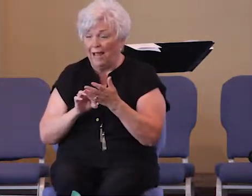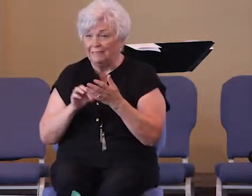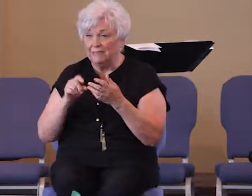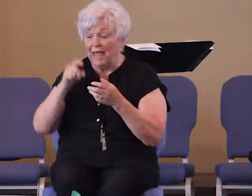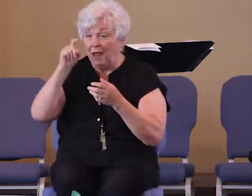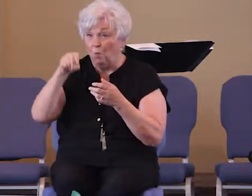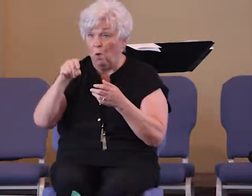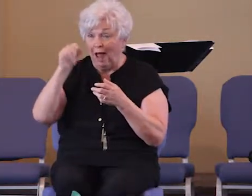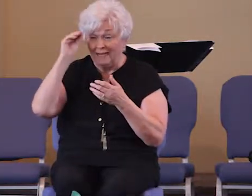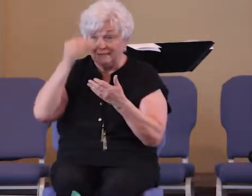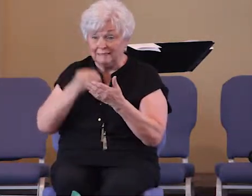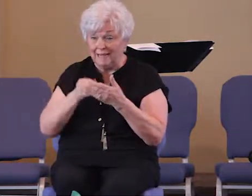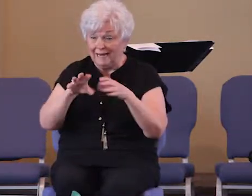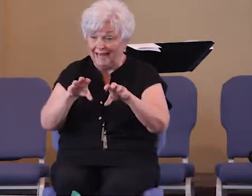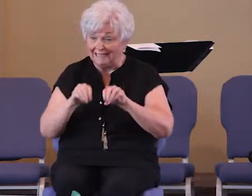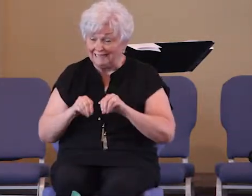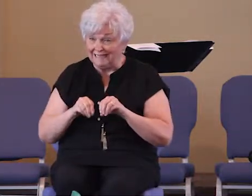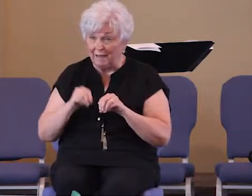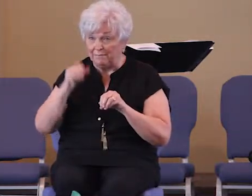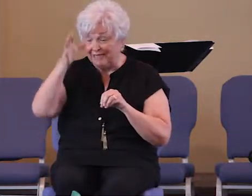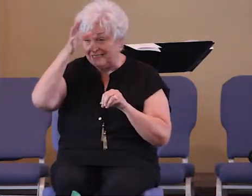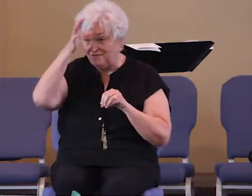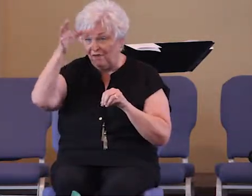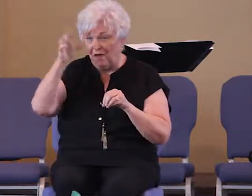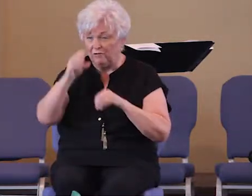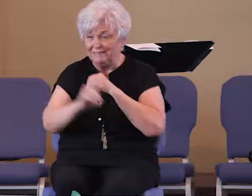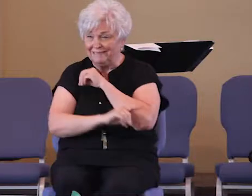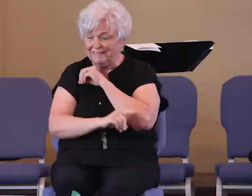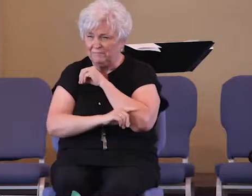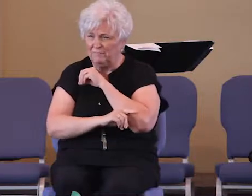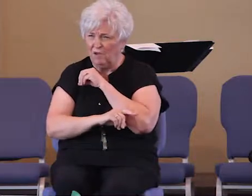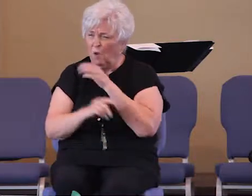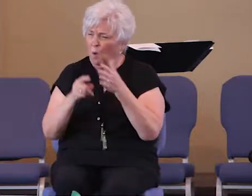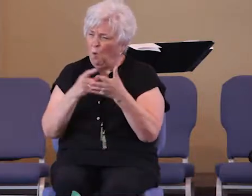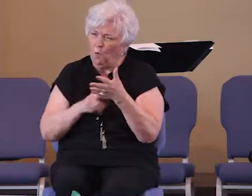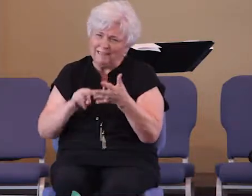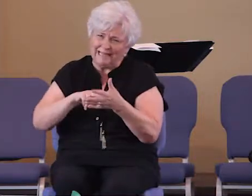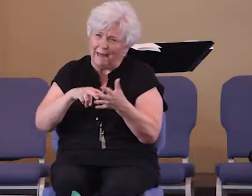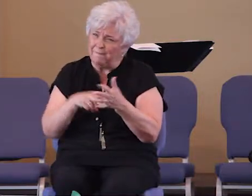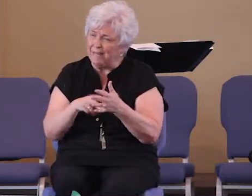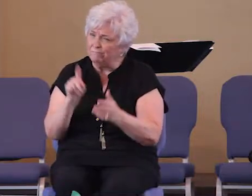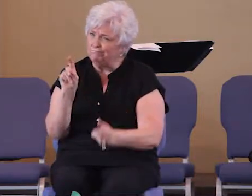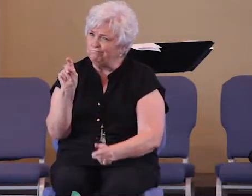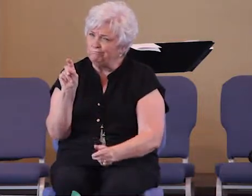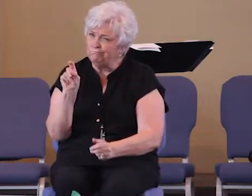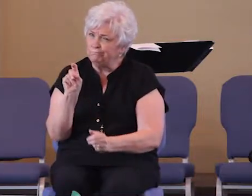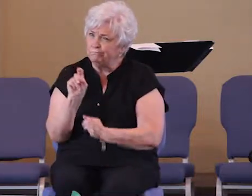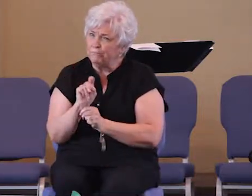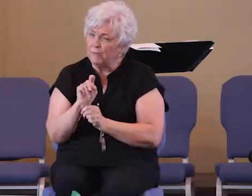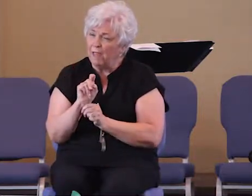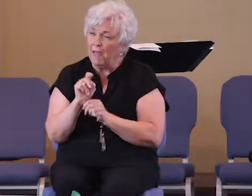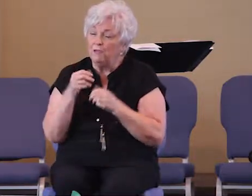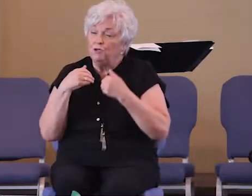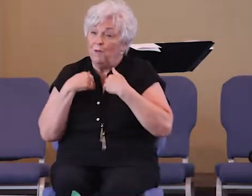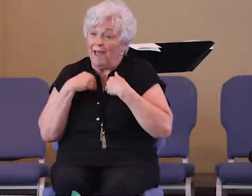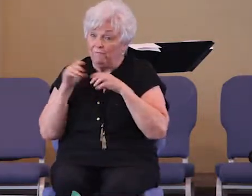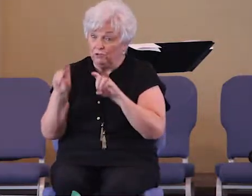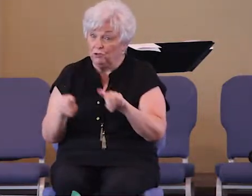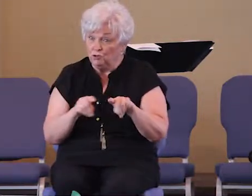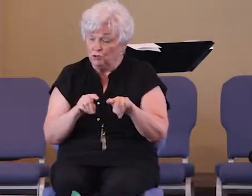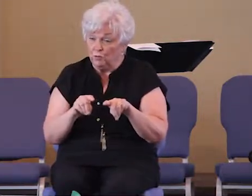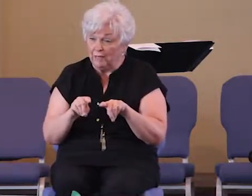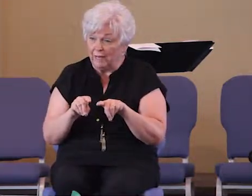father's discipline, what does that mean to you? Because I think you have to do that when you're reading Proverbs, is